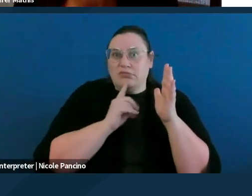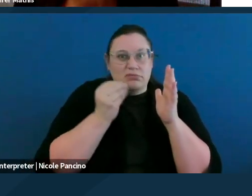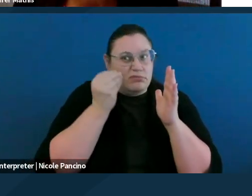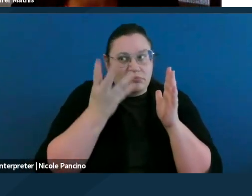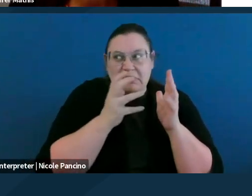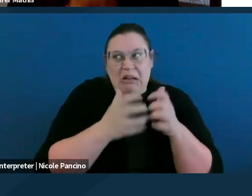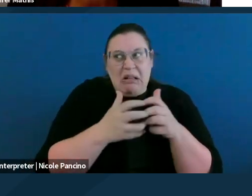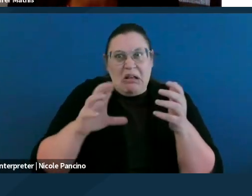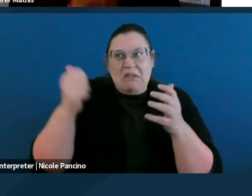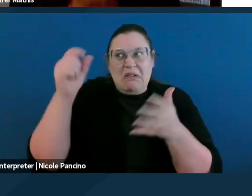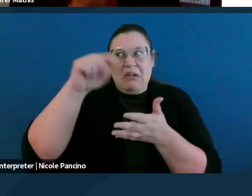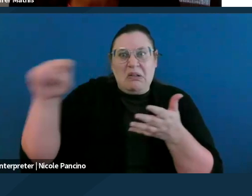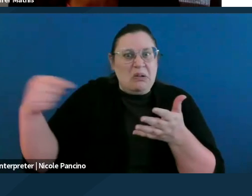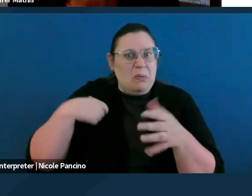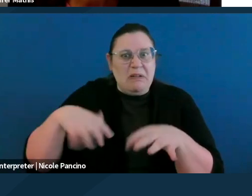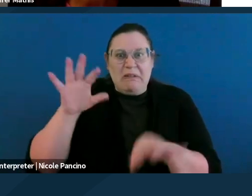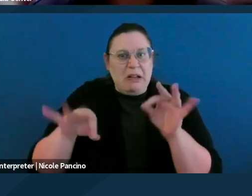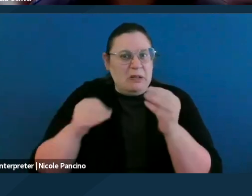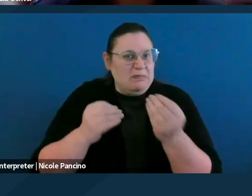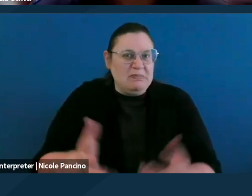stuff that we found.